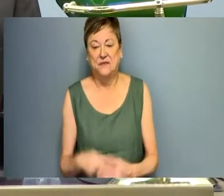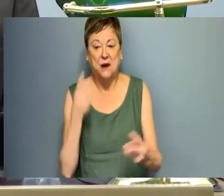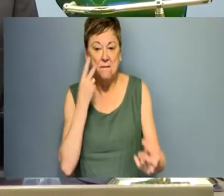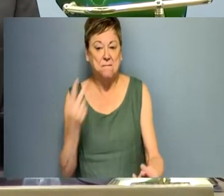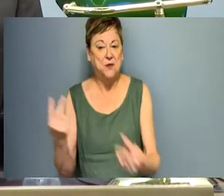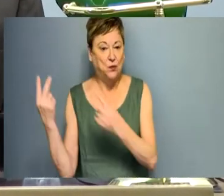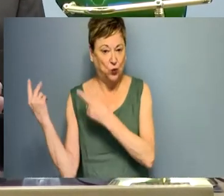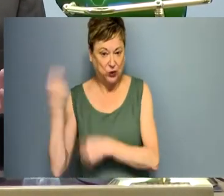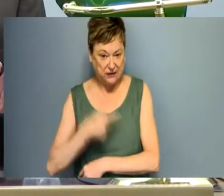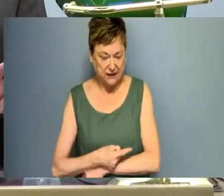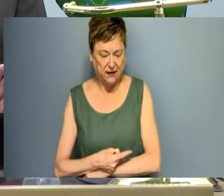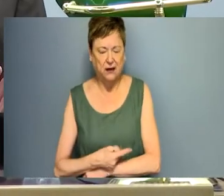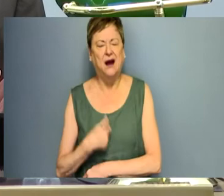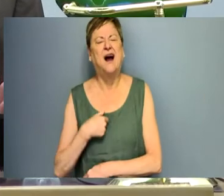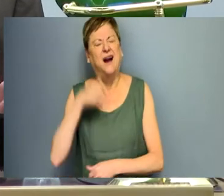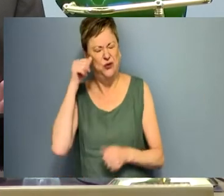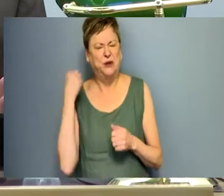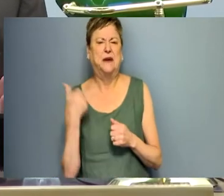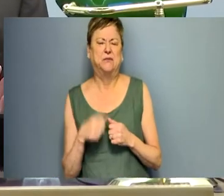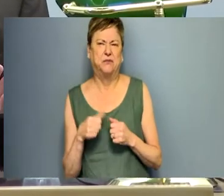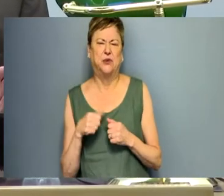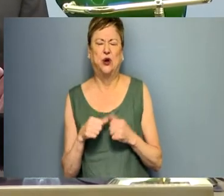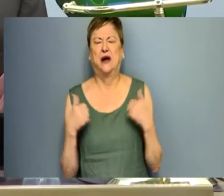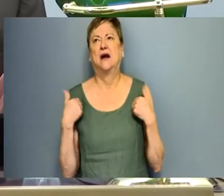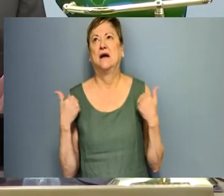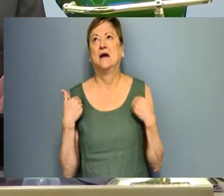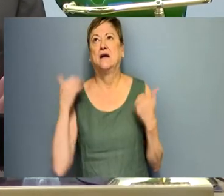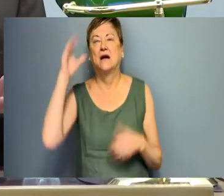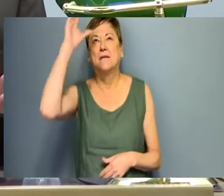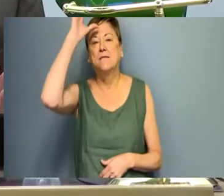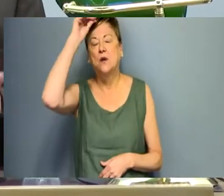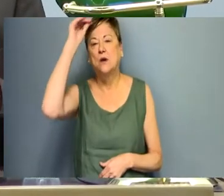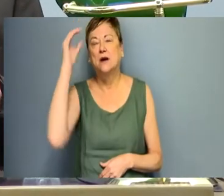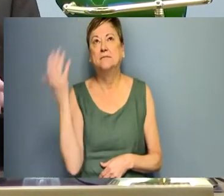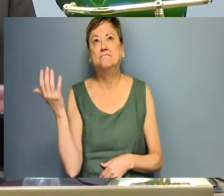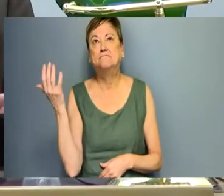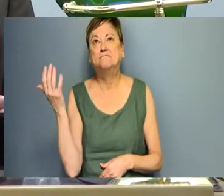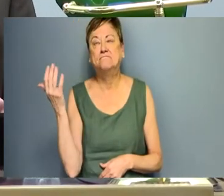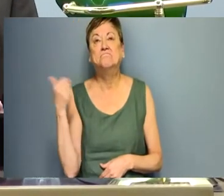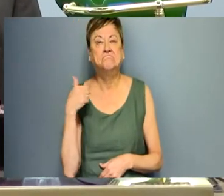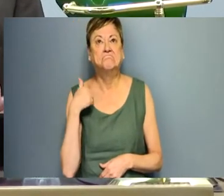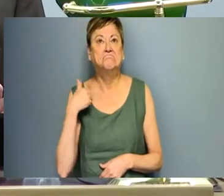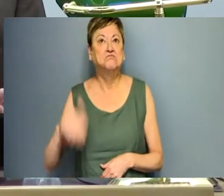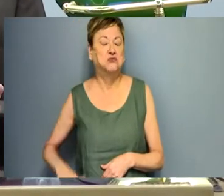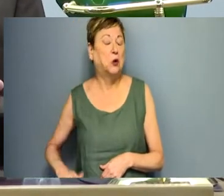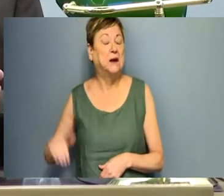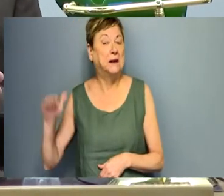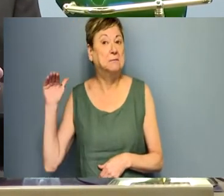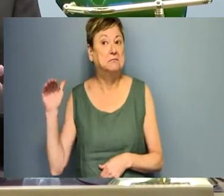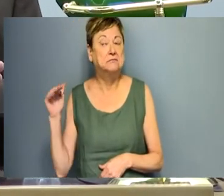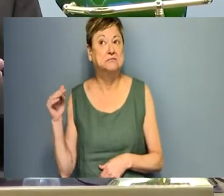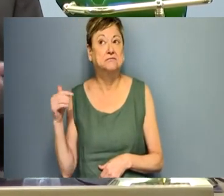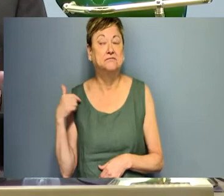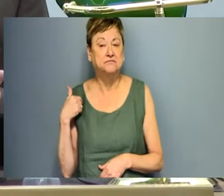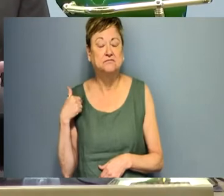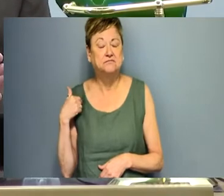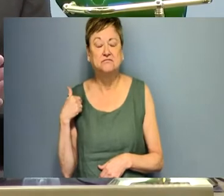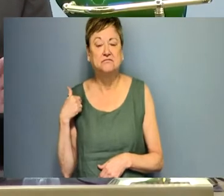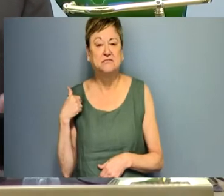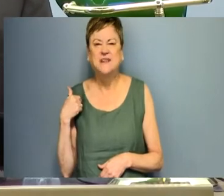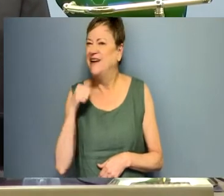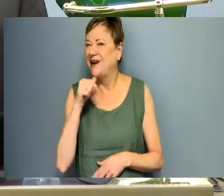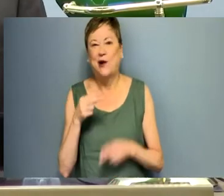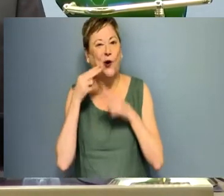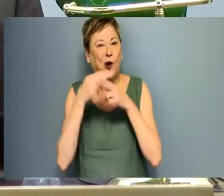Day. I remember as a young boy growing up, and we didn't actually call